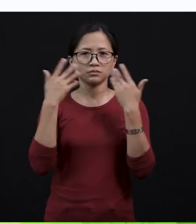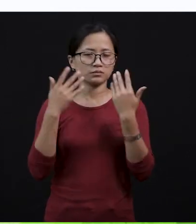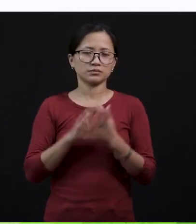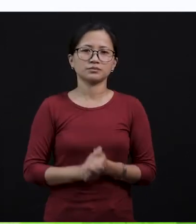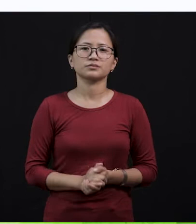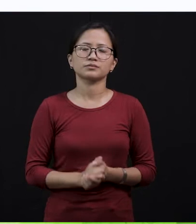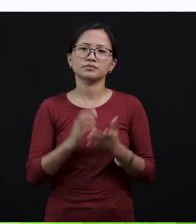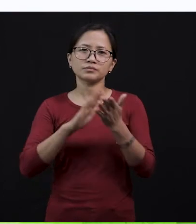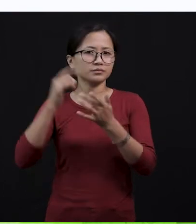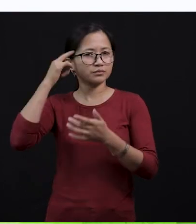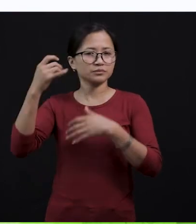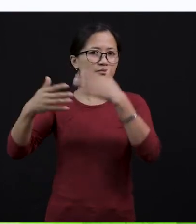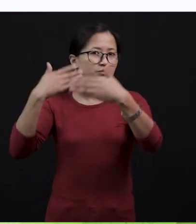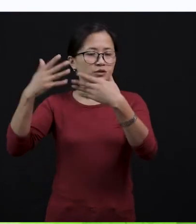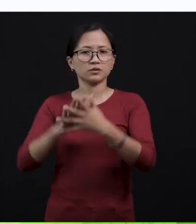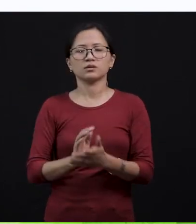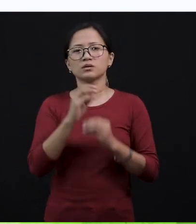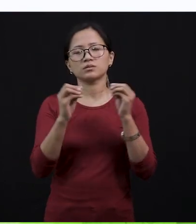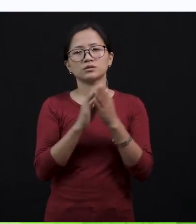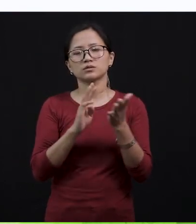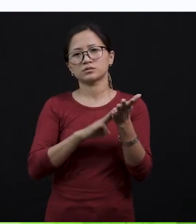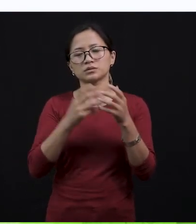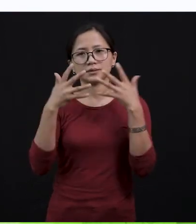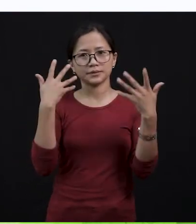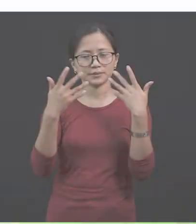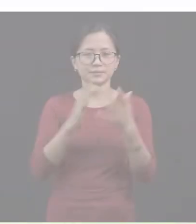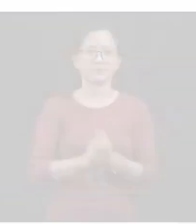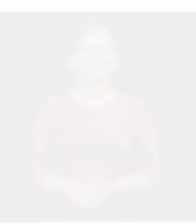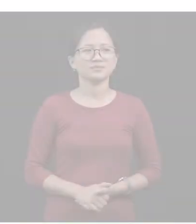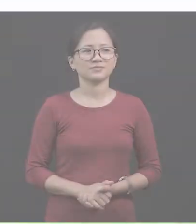the mystery about Macavity.